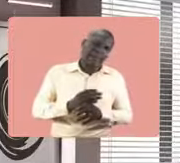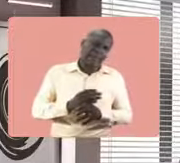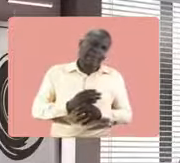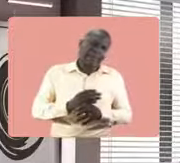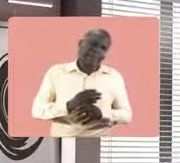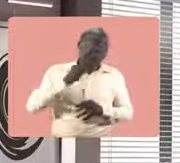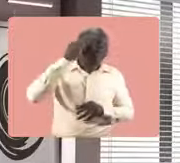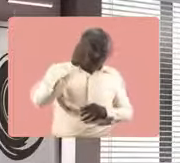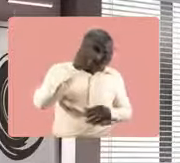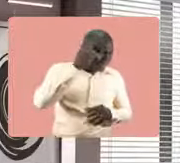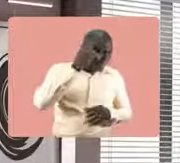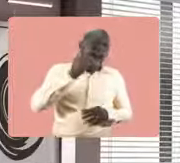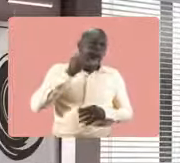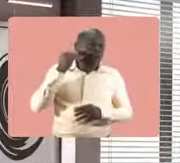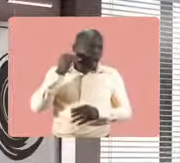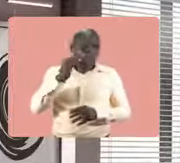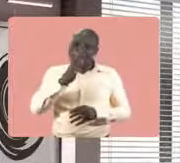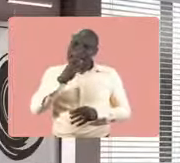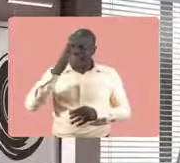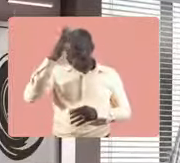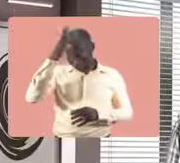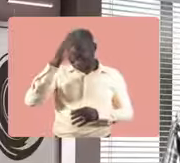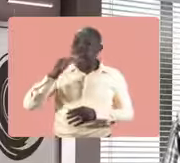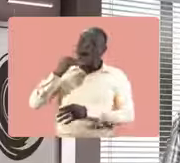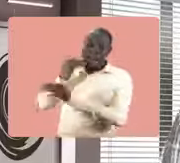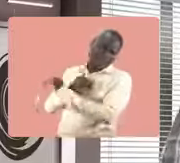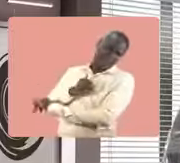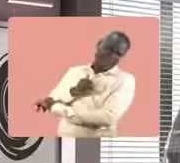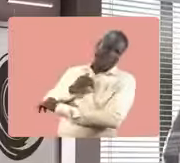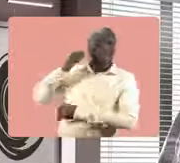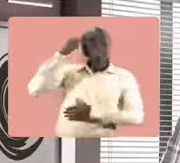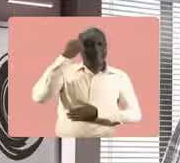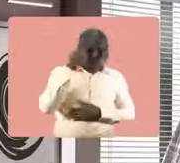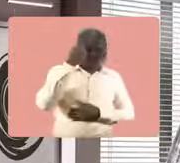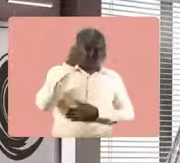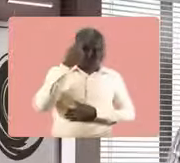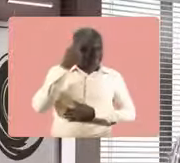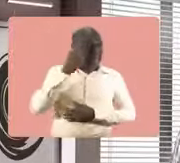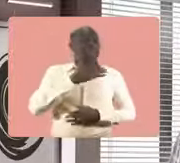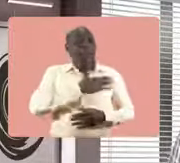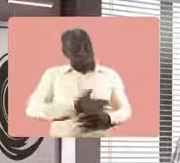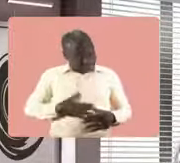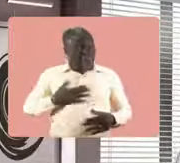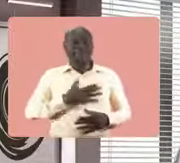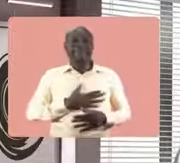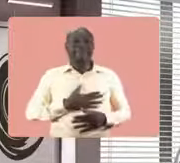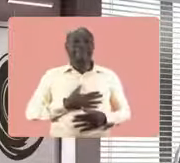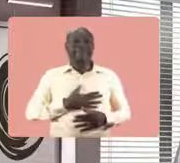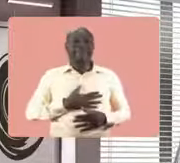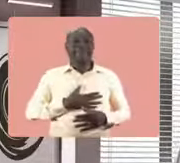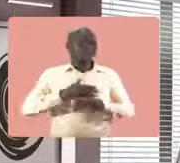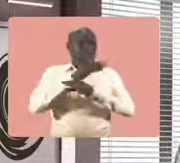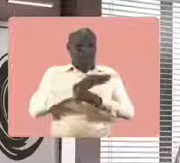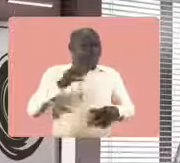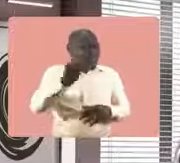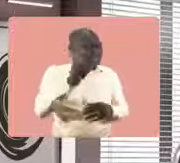fie. Dwene wo maame ho. Se nyame adom e ma wo nana, wo maame maame eti ase a. Ana